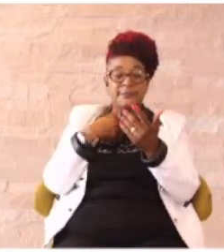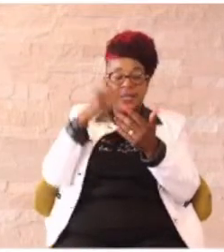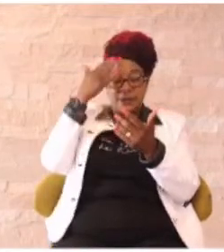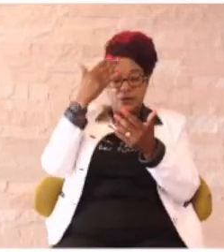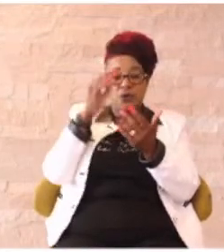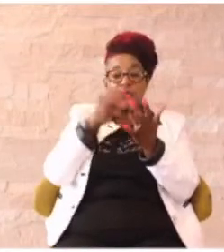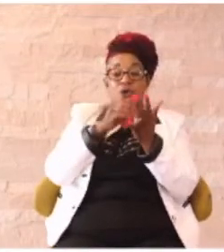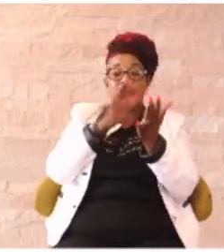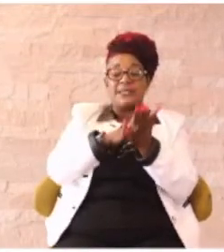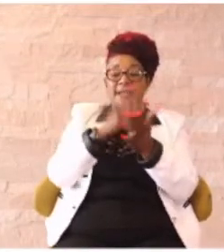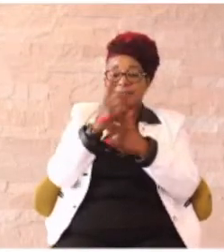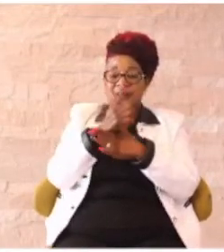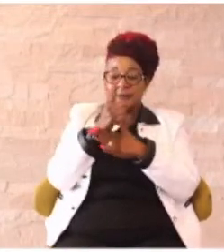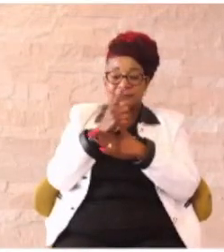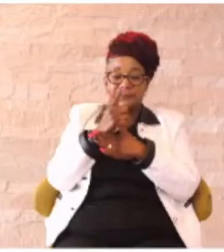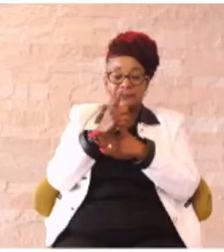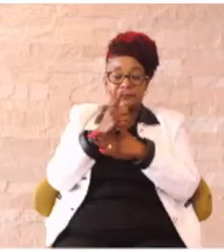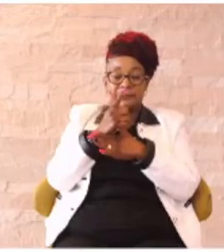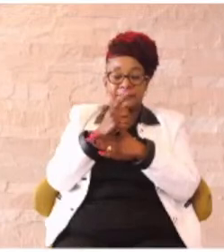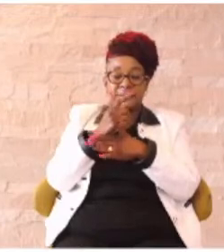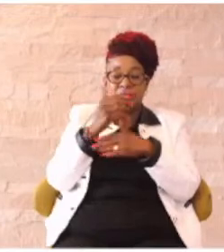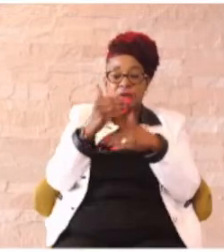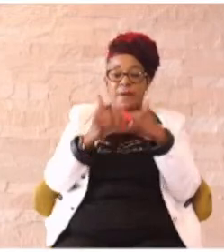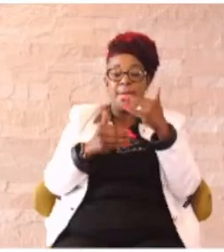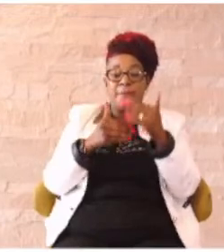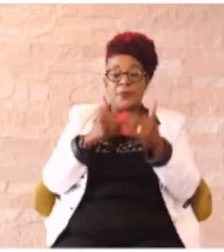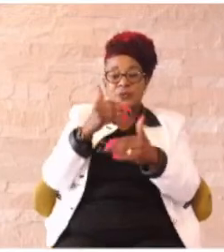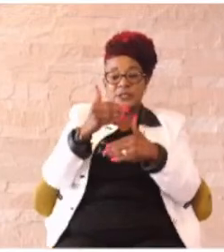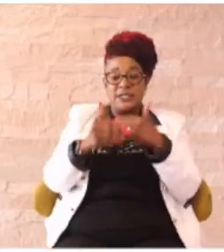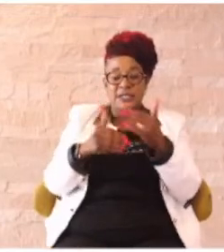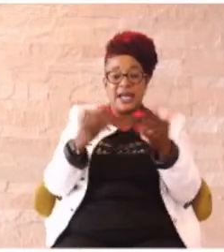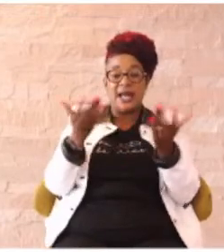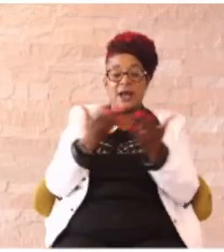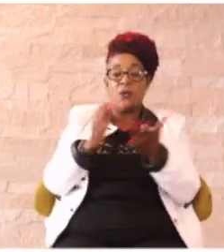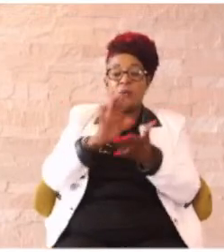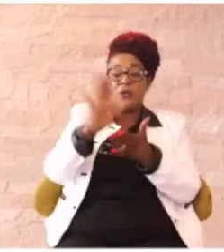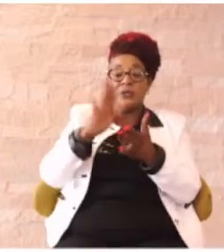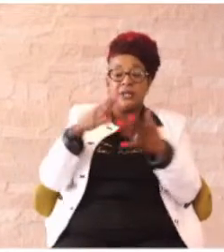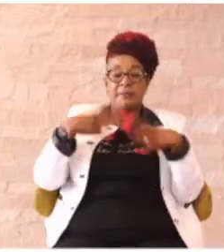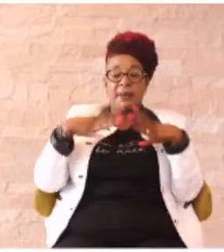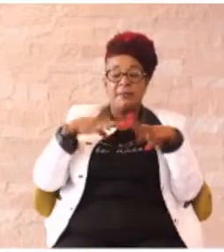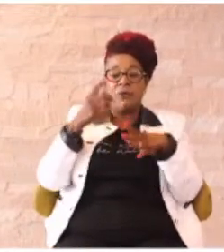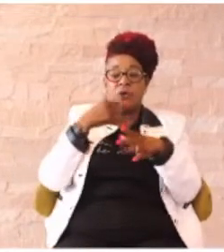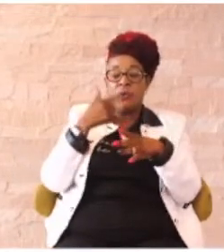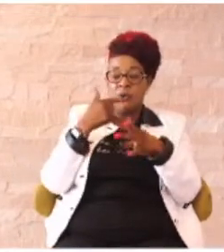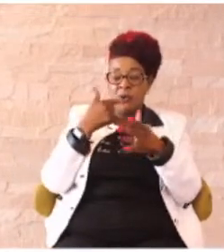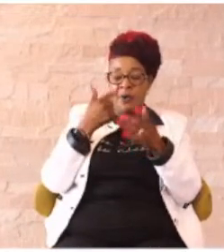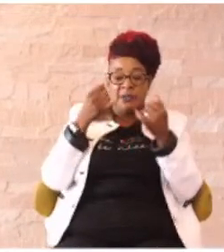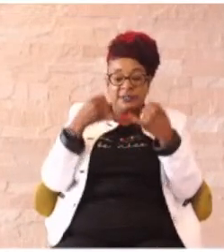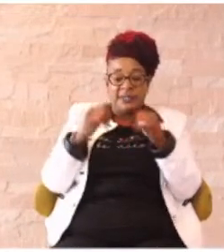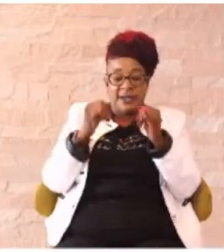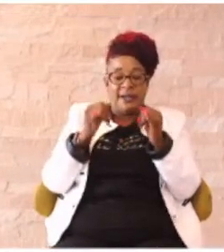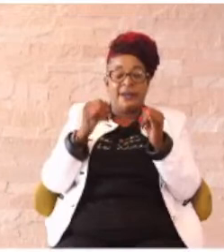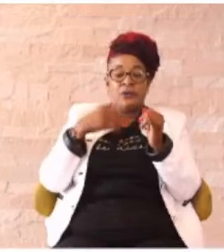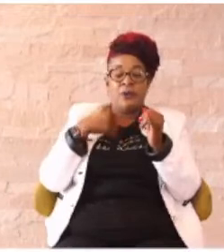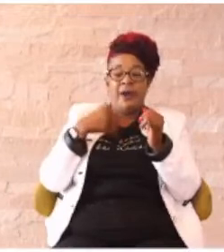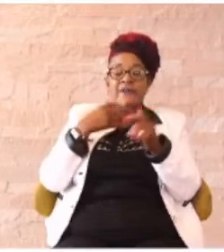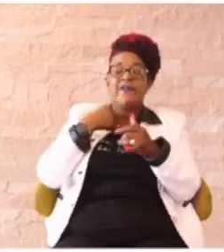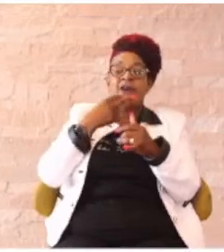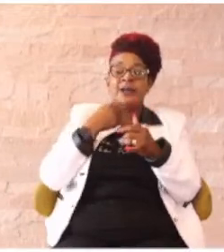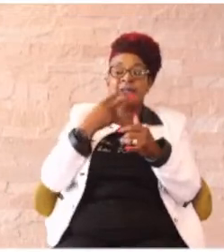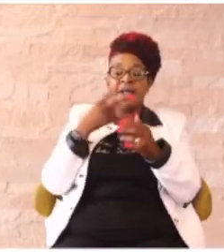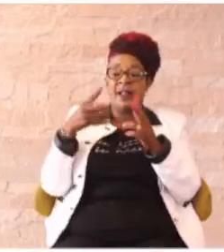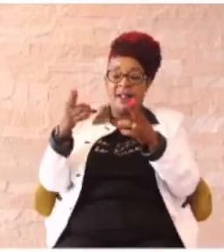documentary film process, how those people who record our voices, take